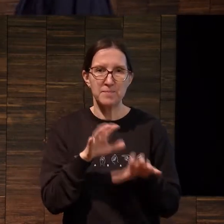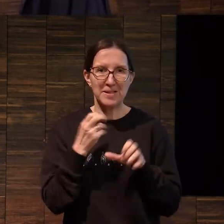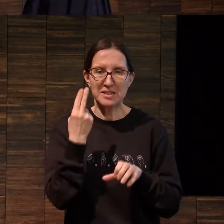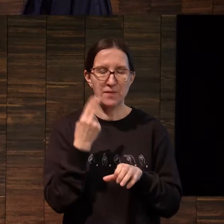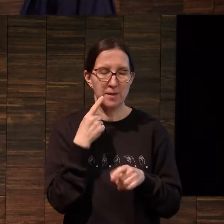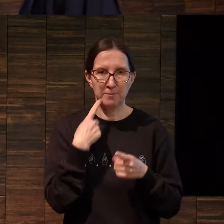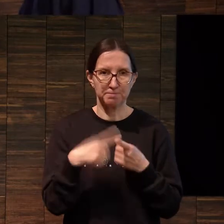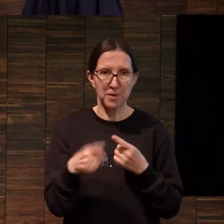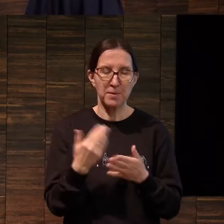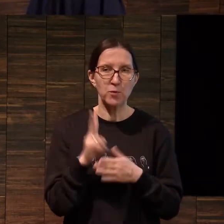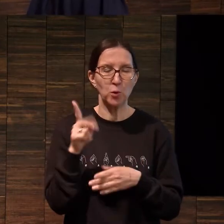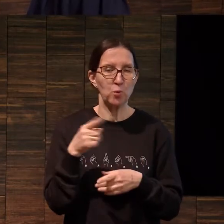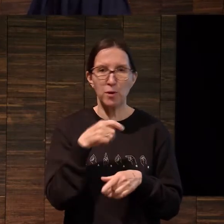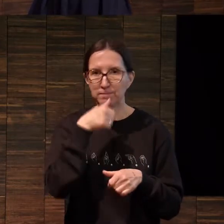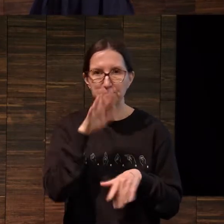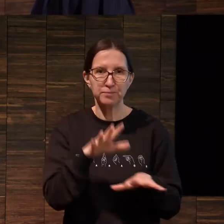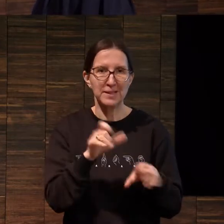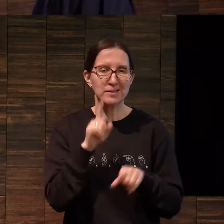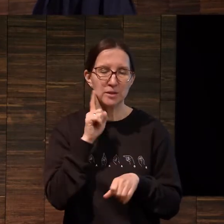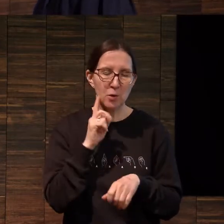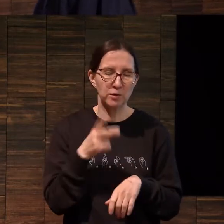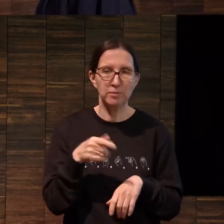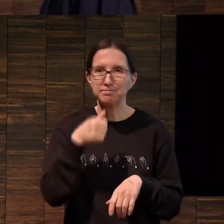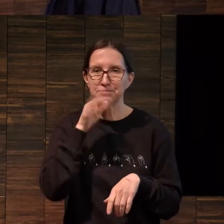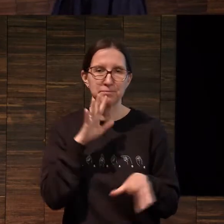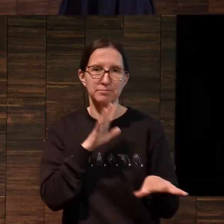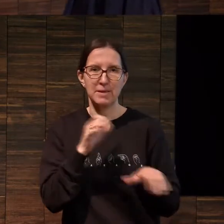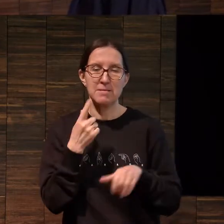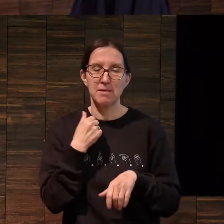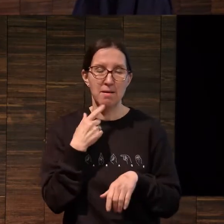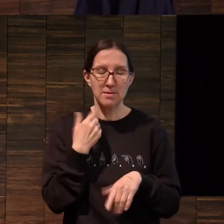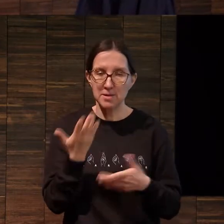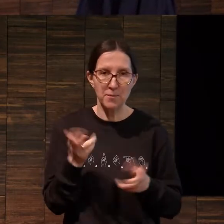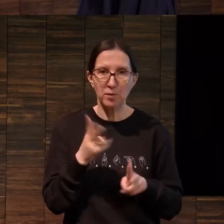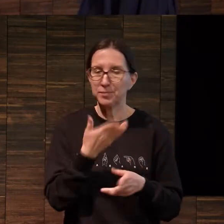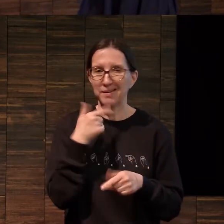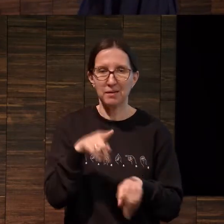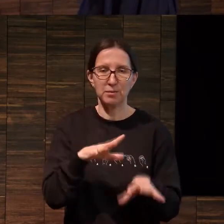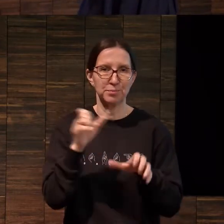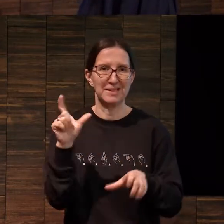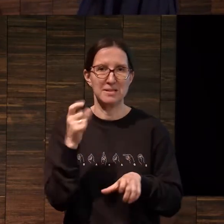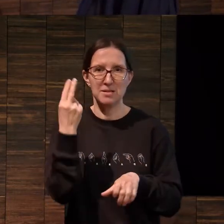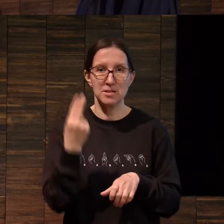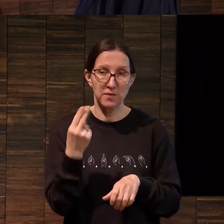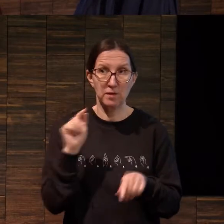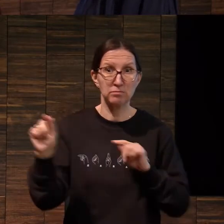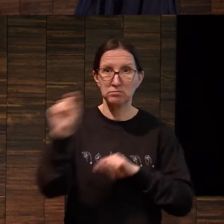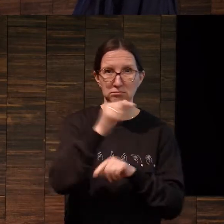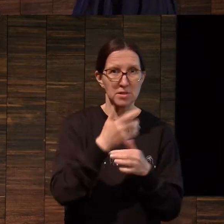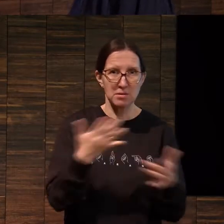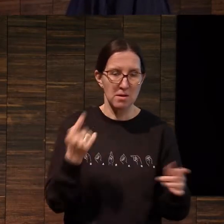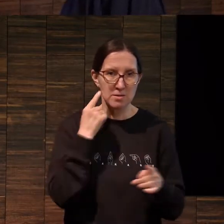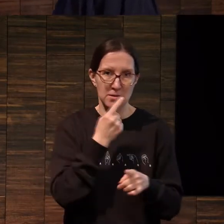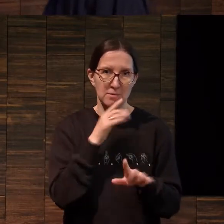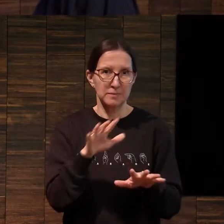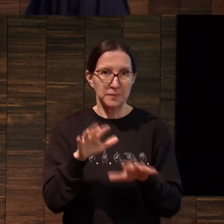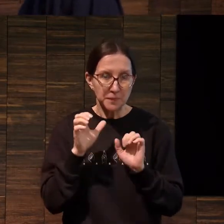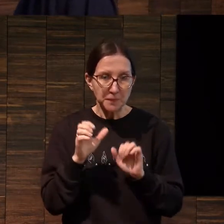are people with color blindness. Some cannot see red, some green, some blue. And